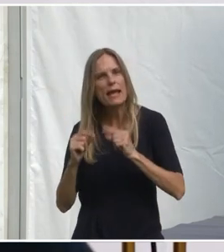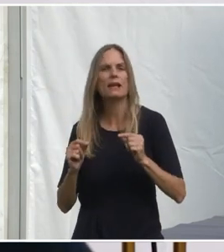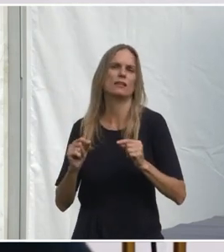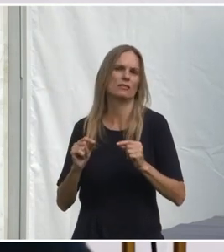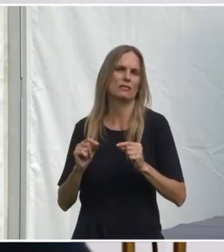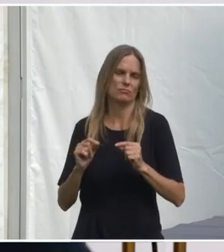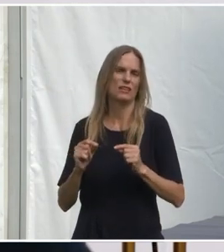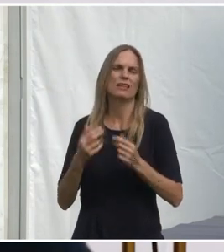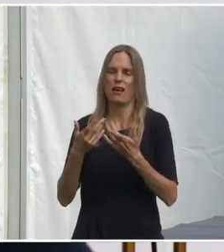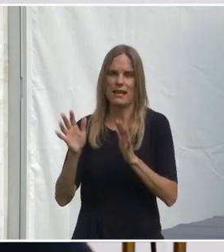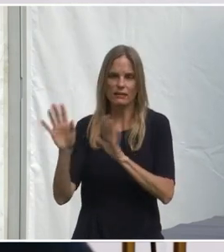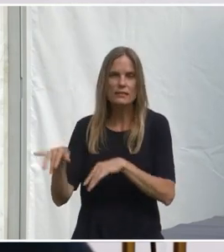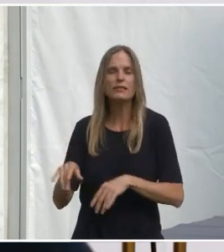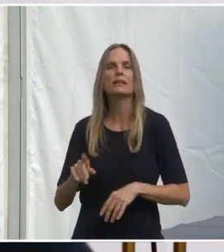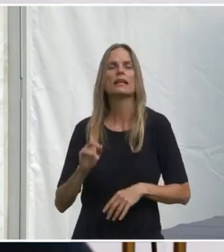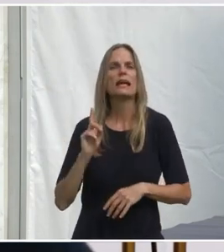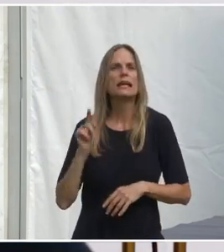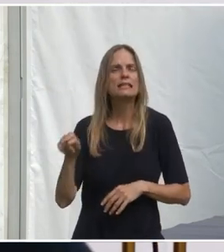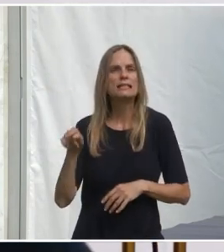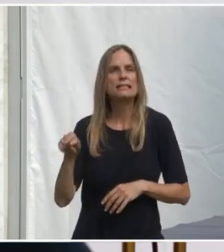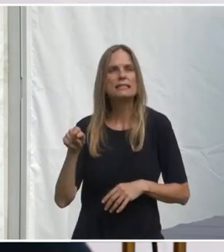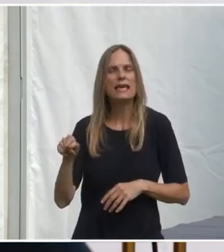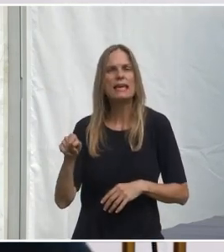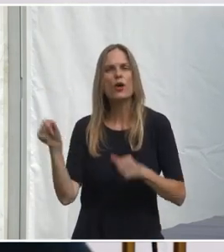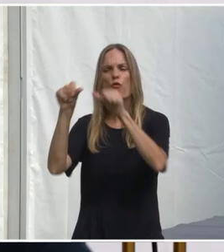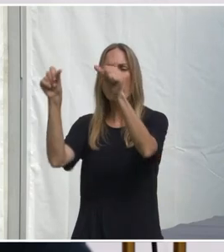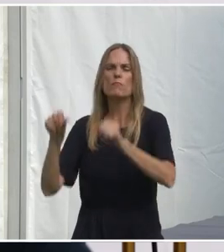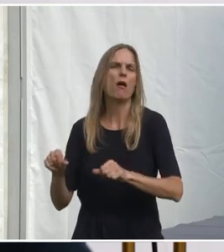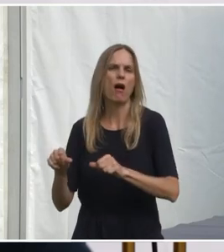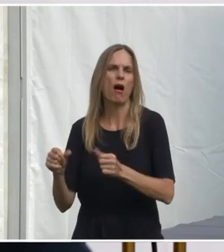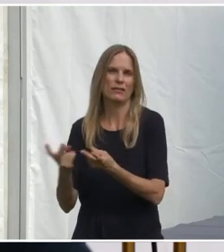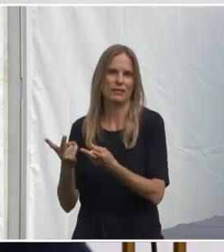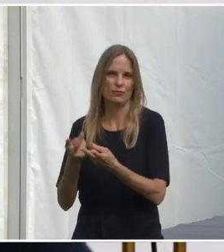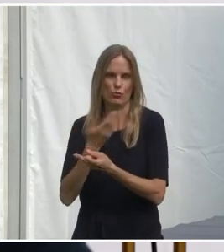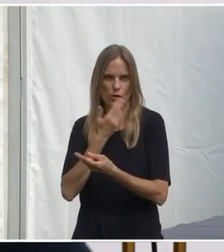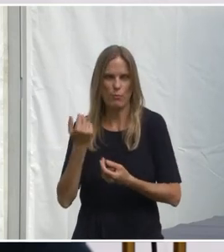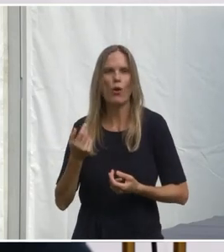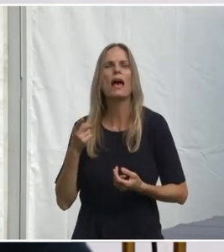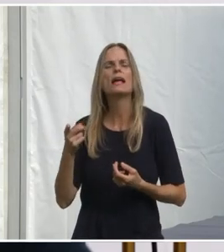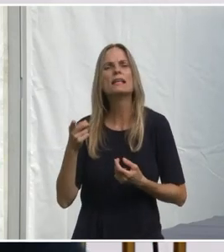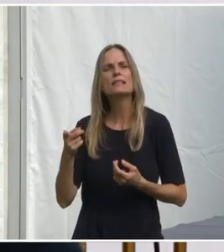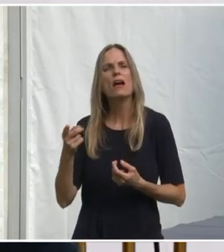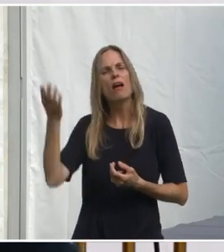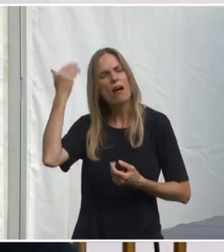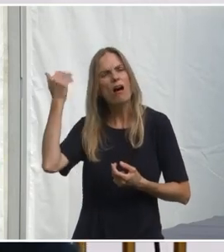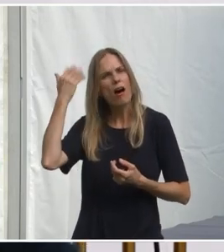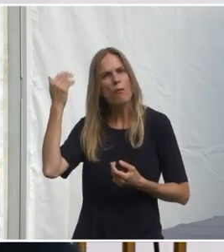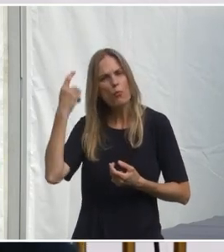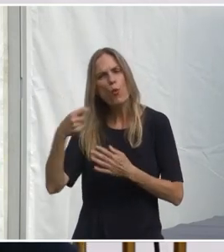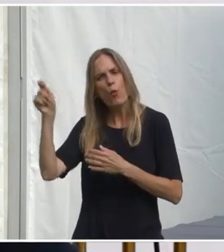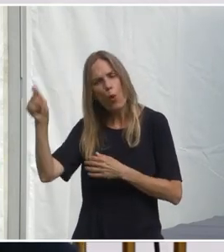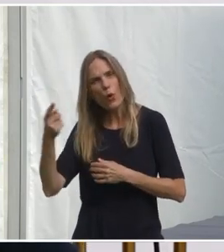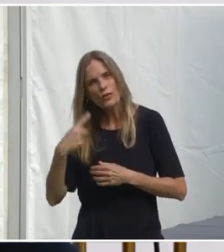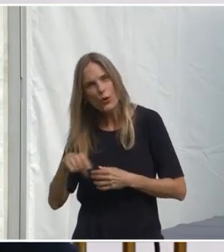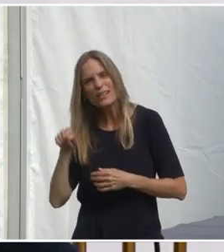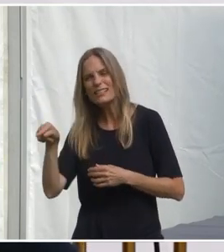Council and so on. So it is not the format. It was a format that was made based on really strong nation states. So it can be something